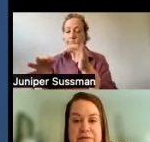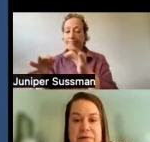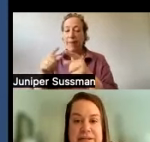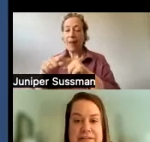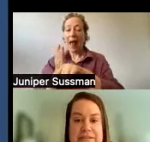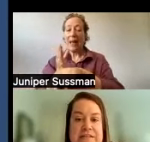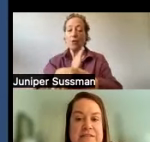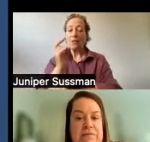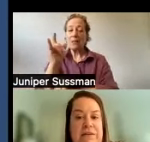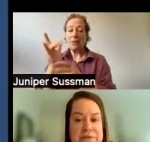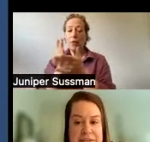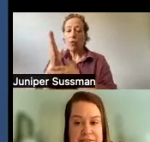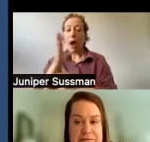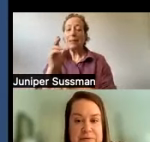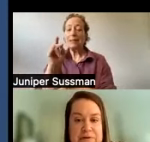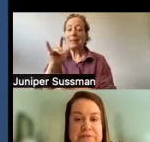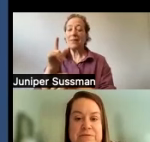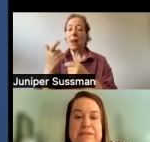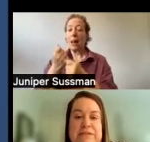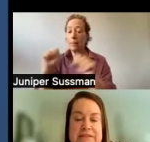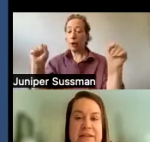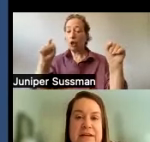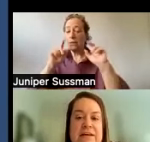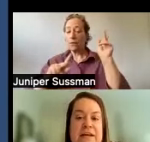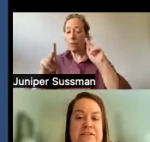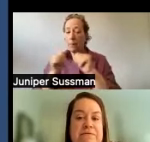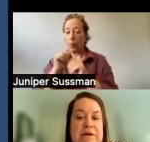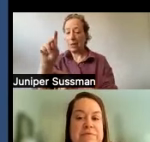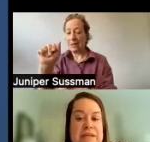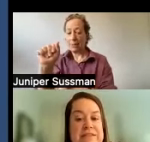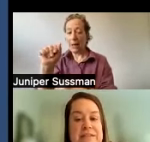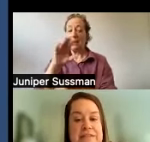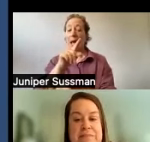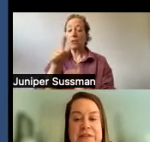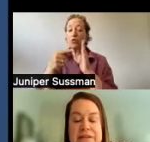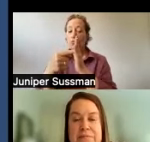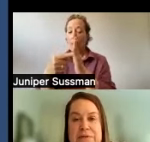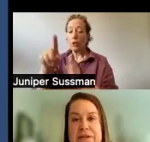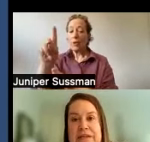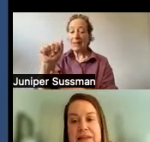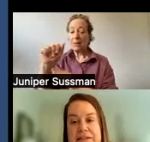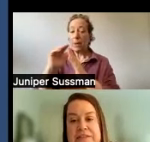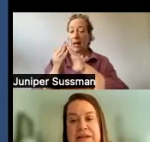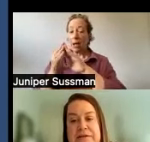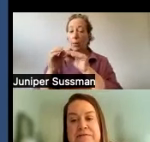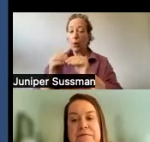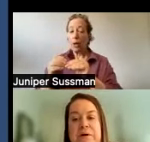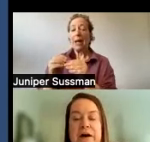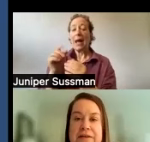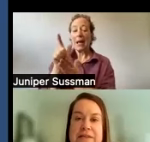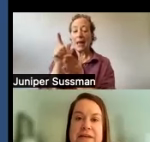increase civil rights and civil liberties for persons with disabilities. And she represents the disability community in